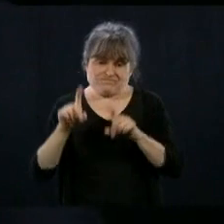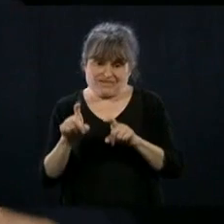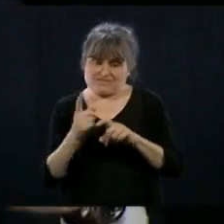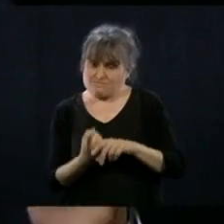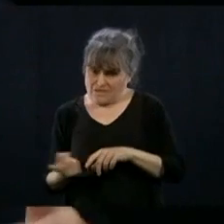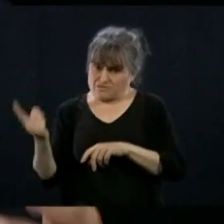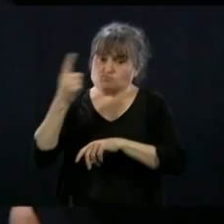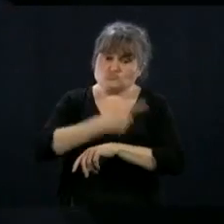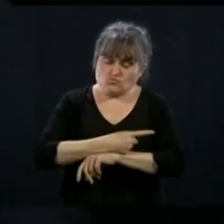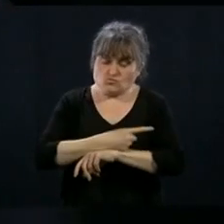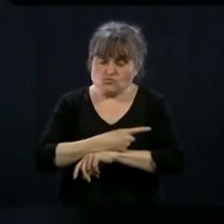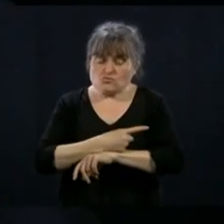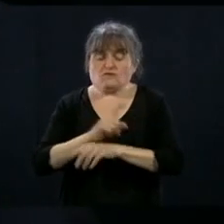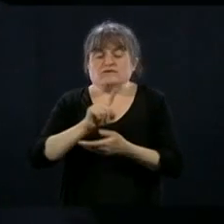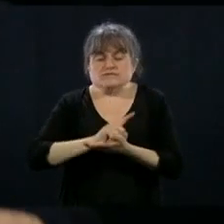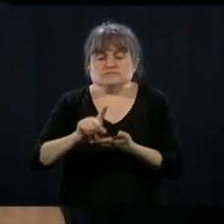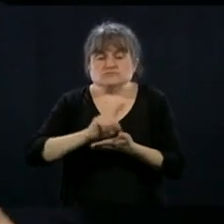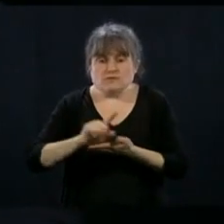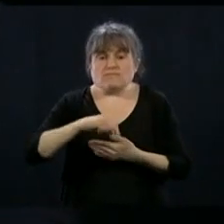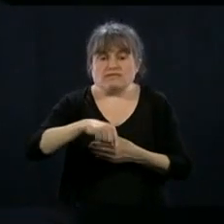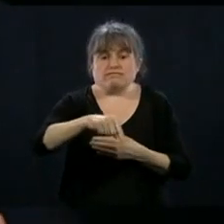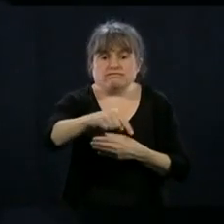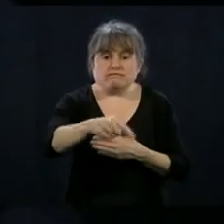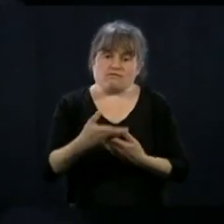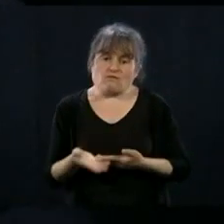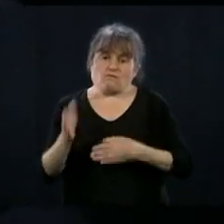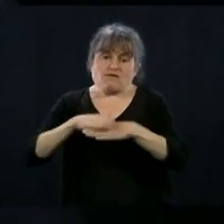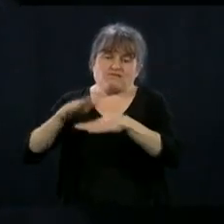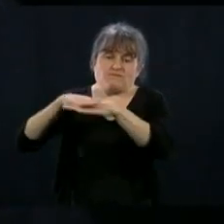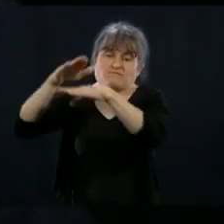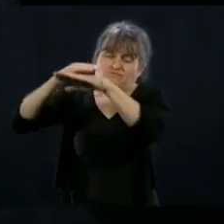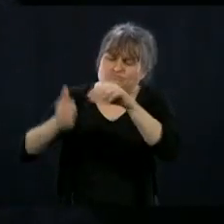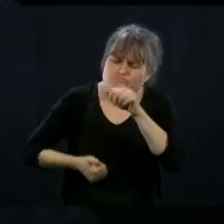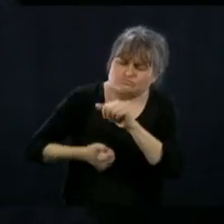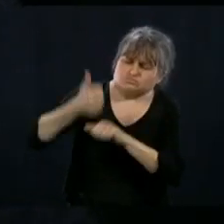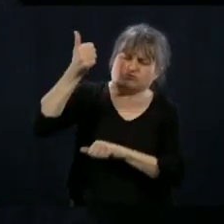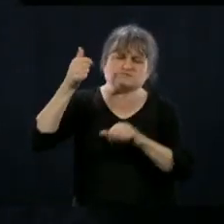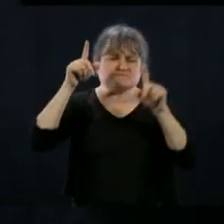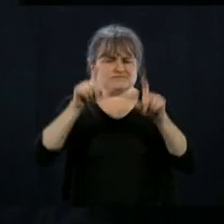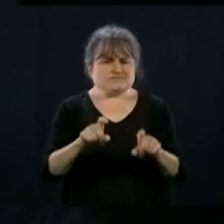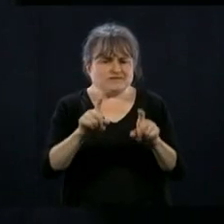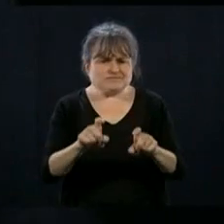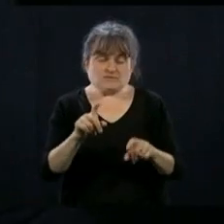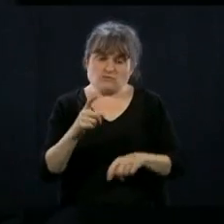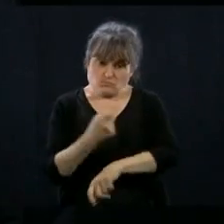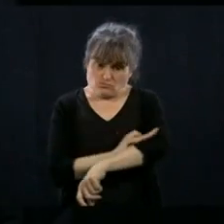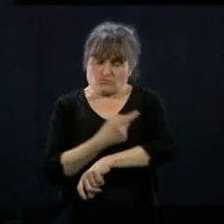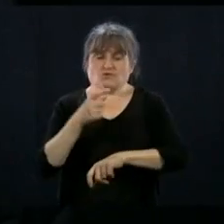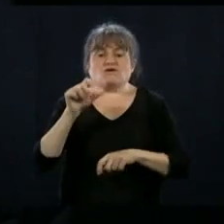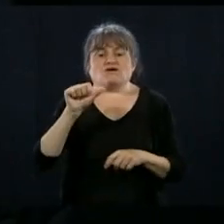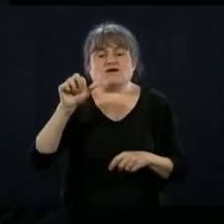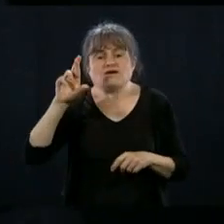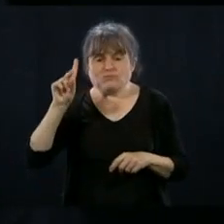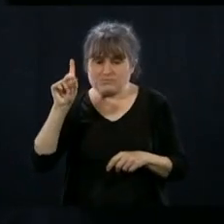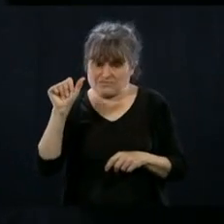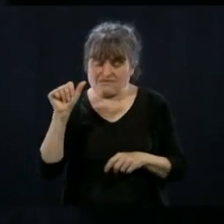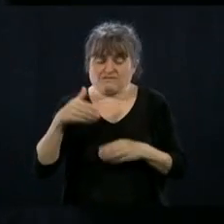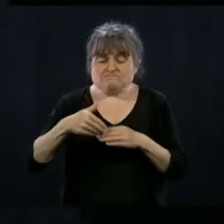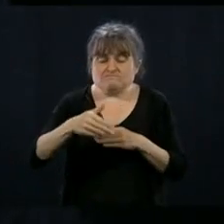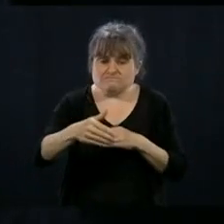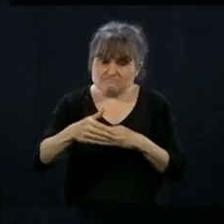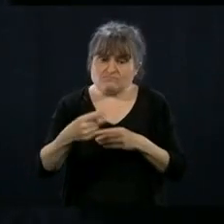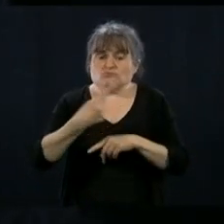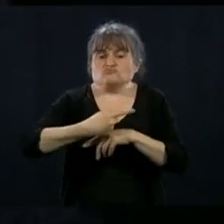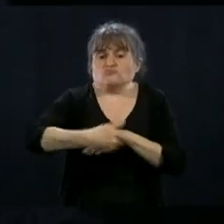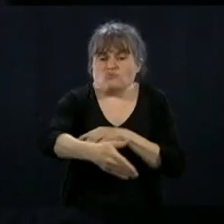per day. And in the weeks following, we're going to increase that even more. Dr. Arruda will have the opportunity over